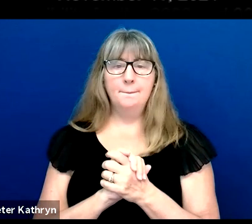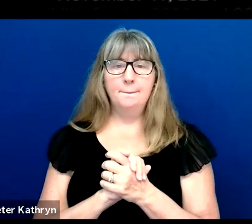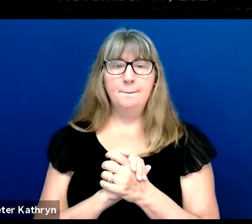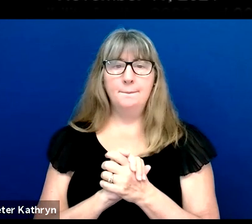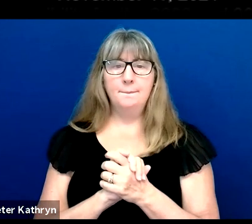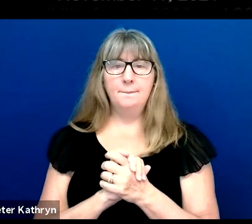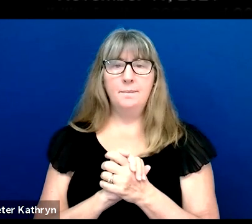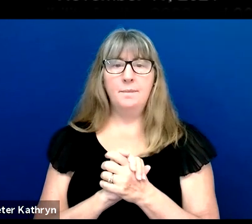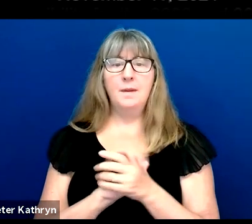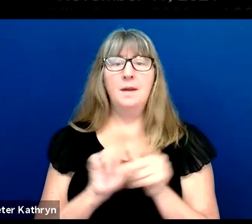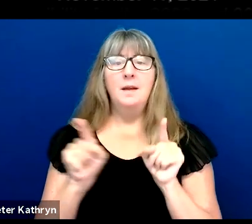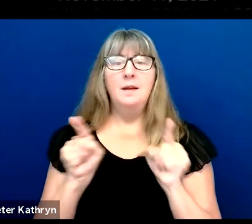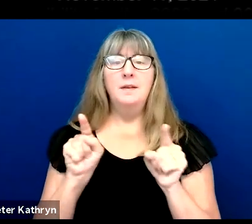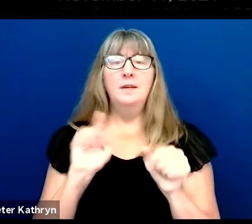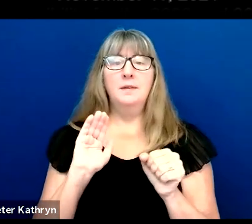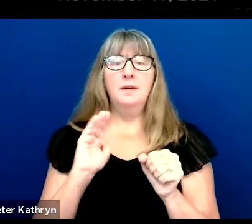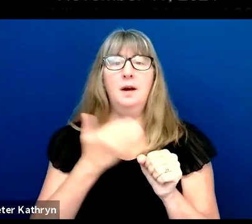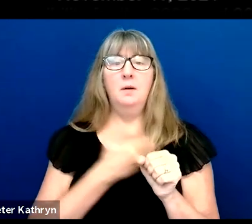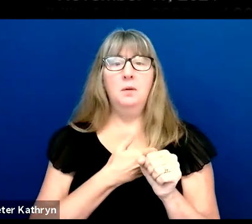And these are our